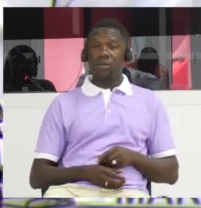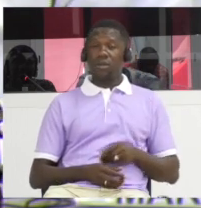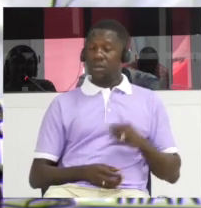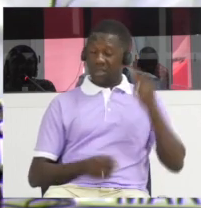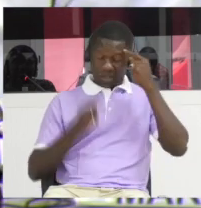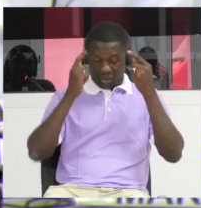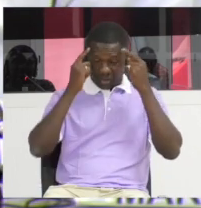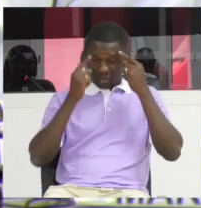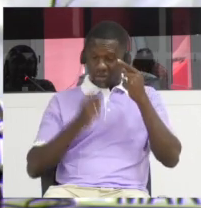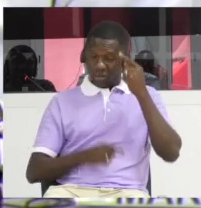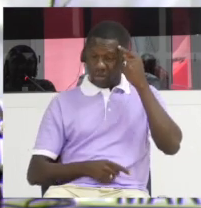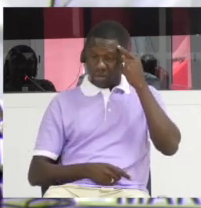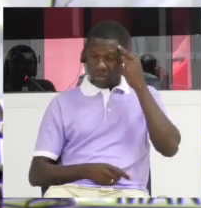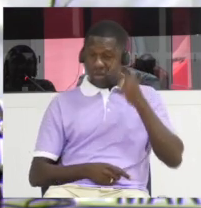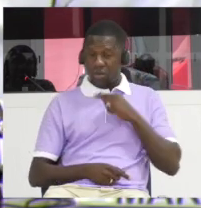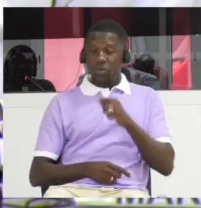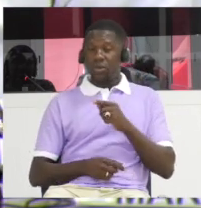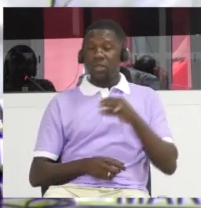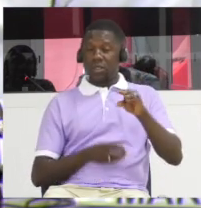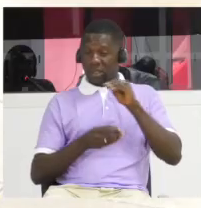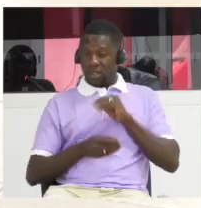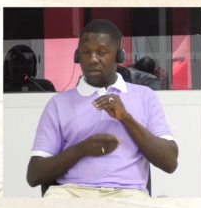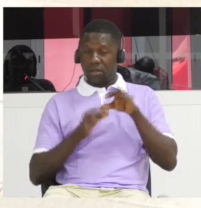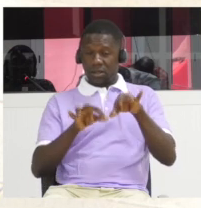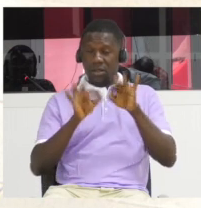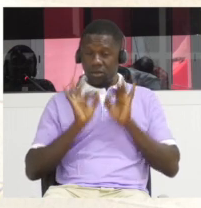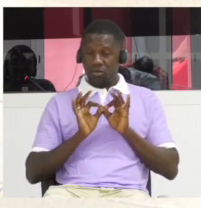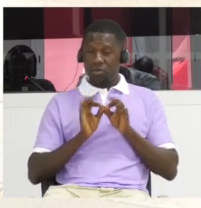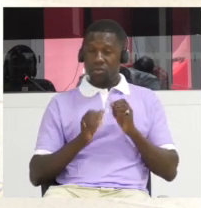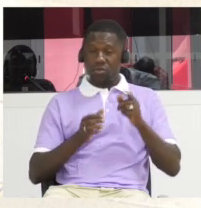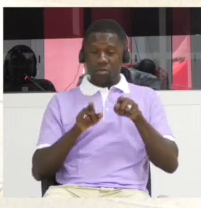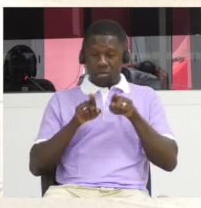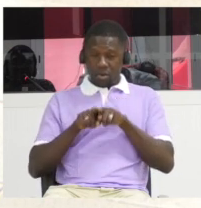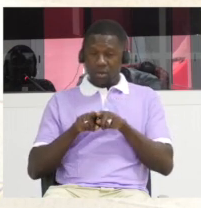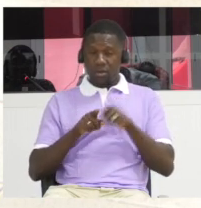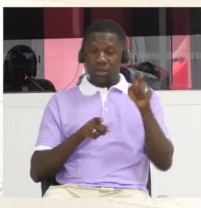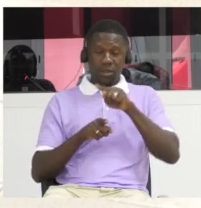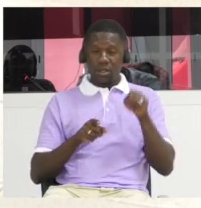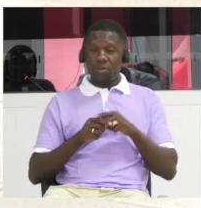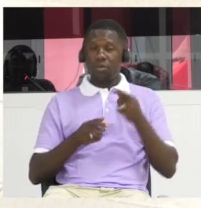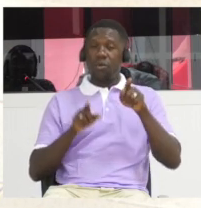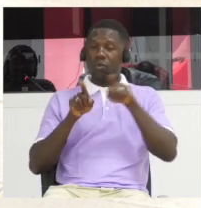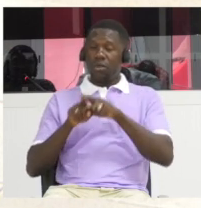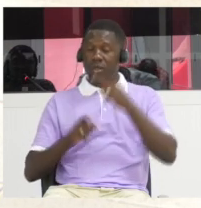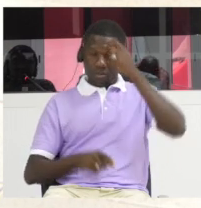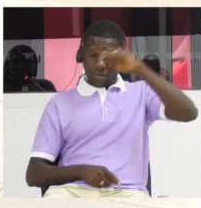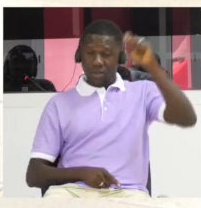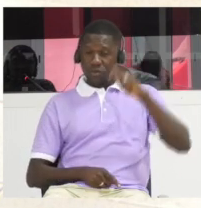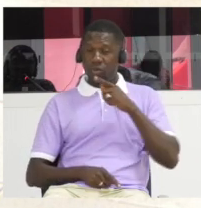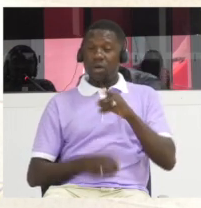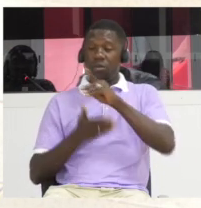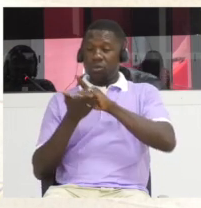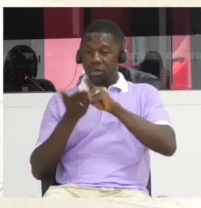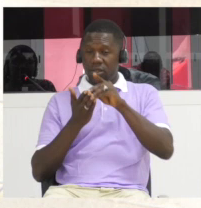The political decision that was taken to march the gendarmerie with the police force was another policy